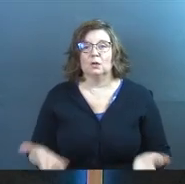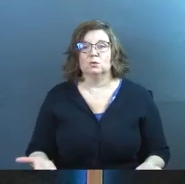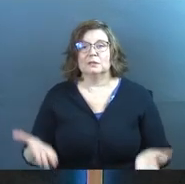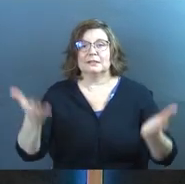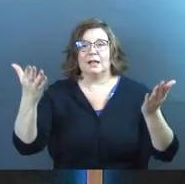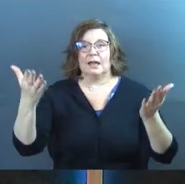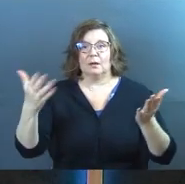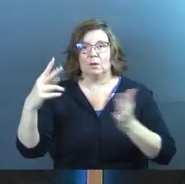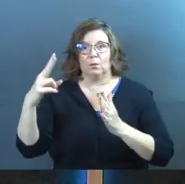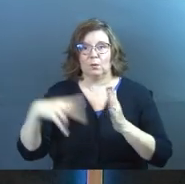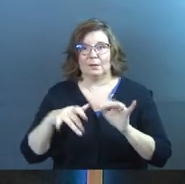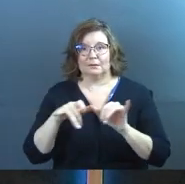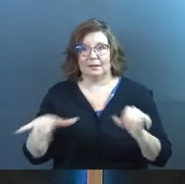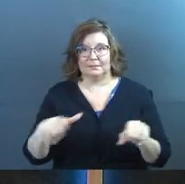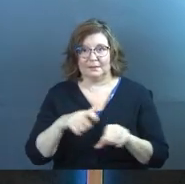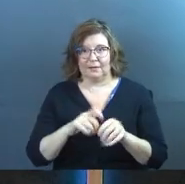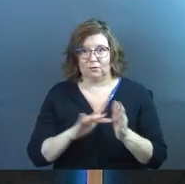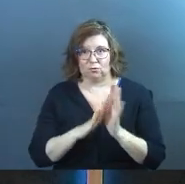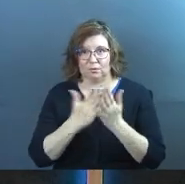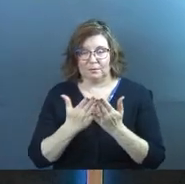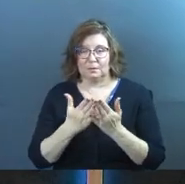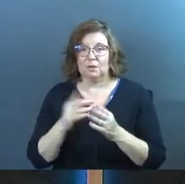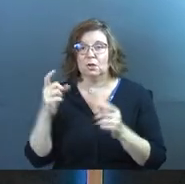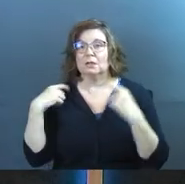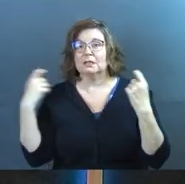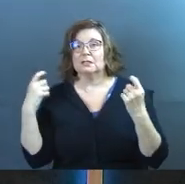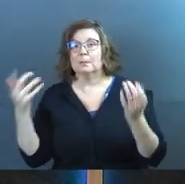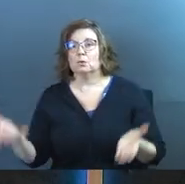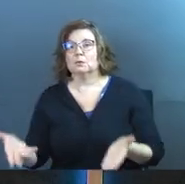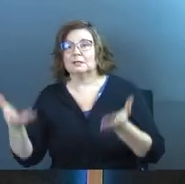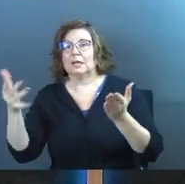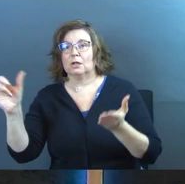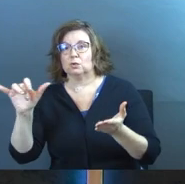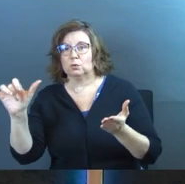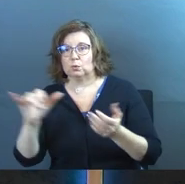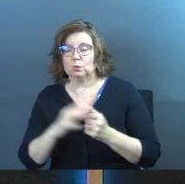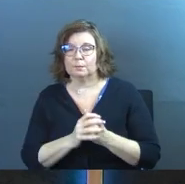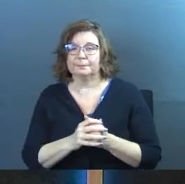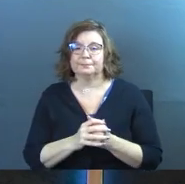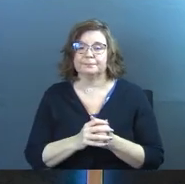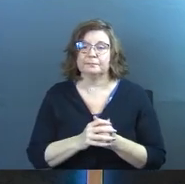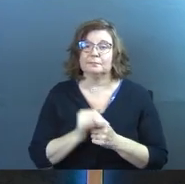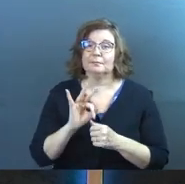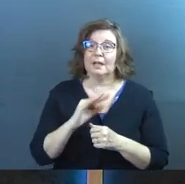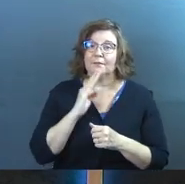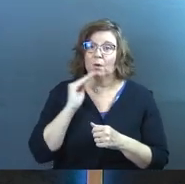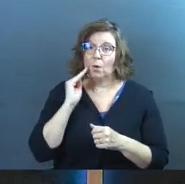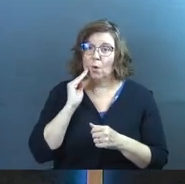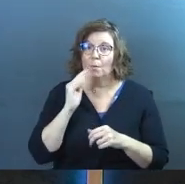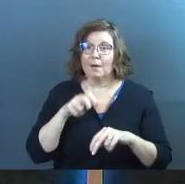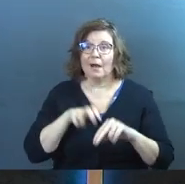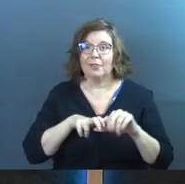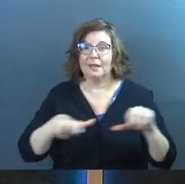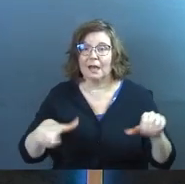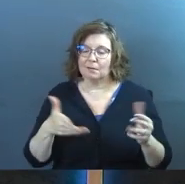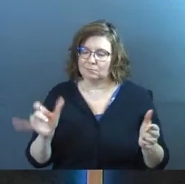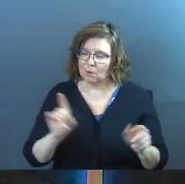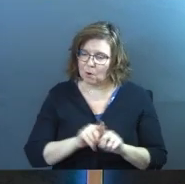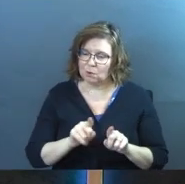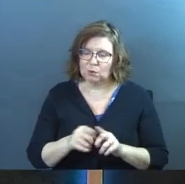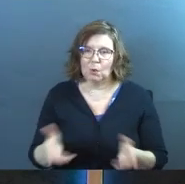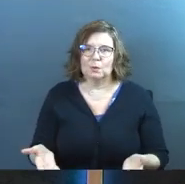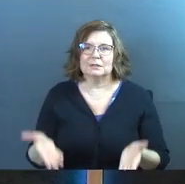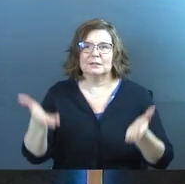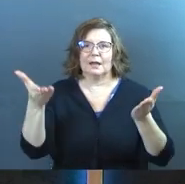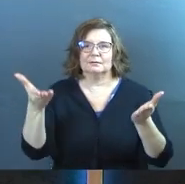of the scripture. Would you stand right now? You guys over in the gym, I would like you to stand too as well. And if you were at home on the couch, I would like you to stand